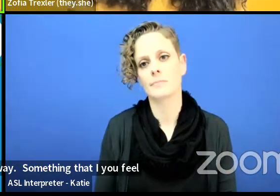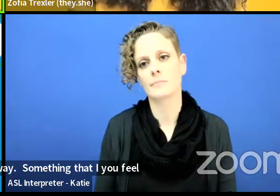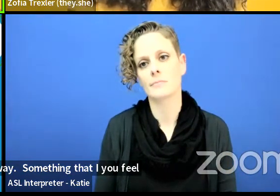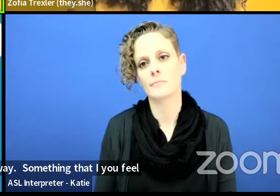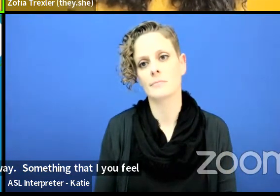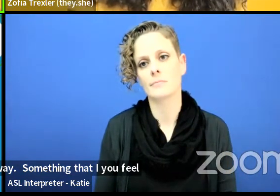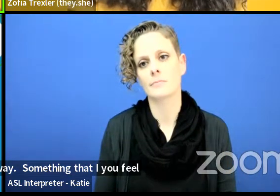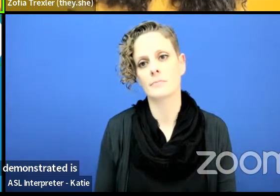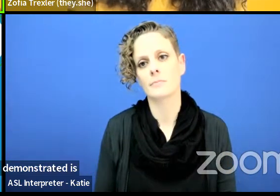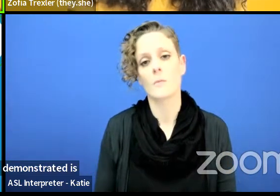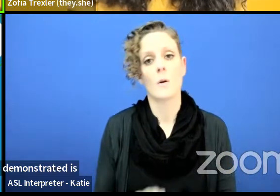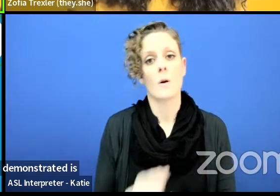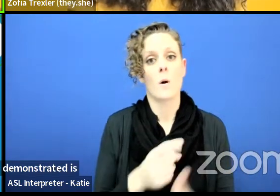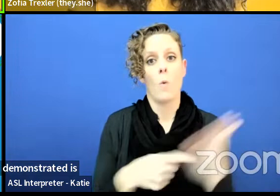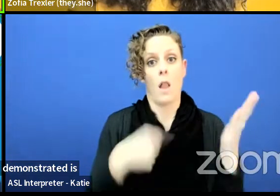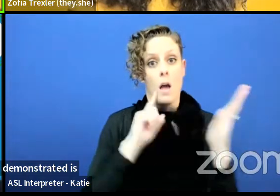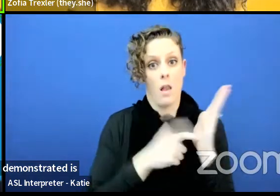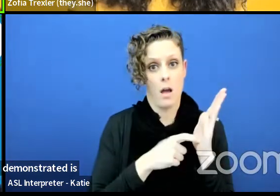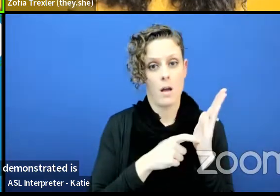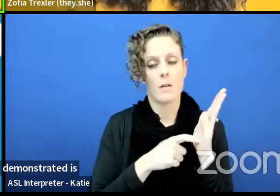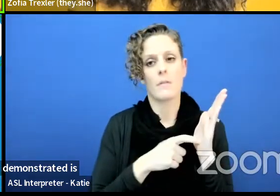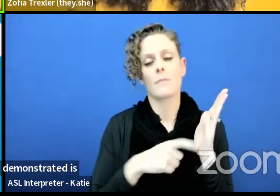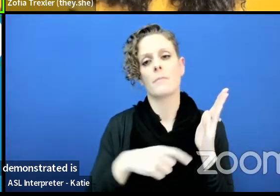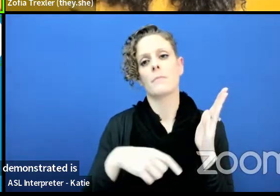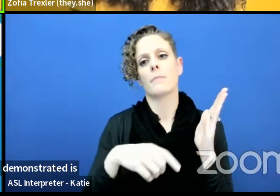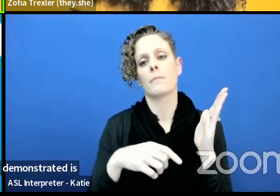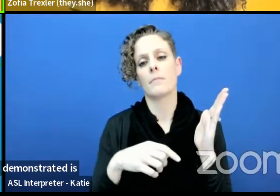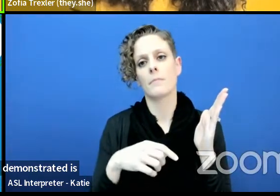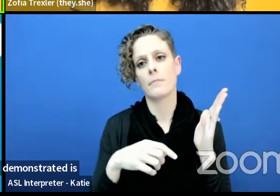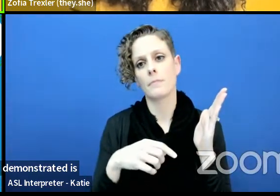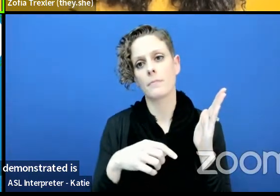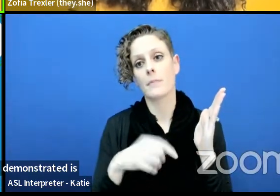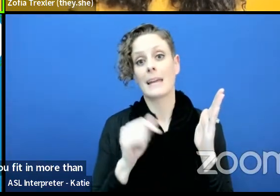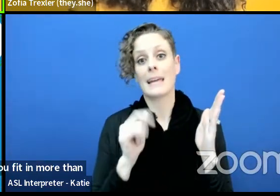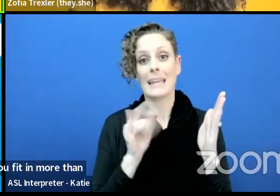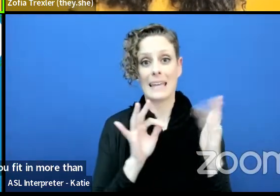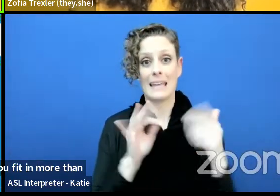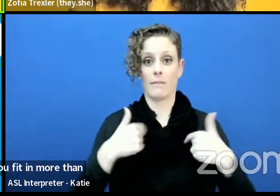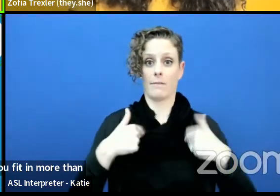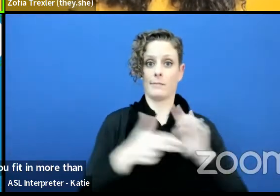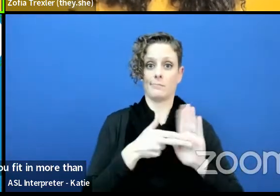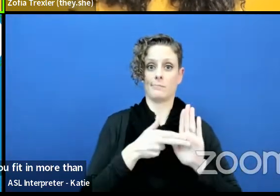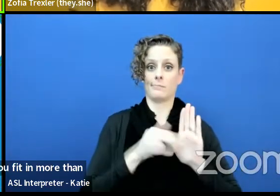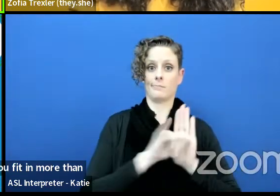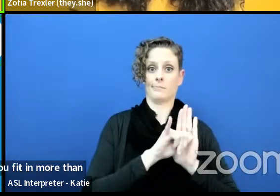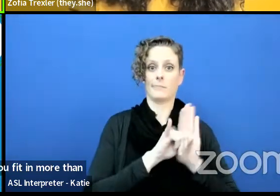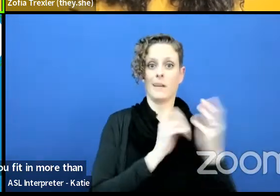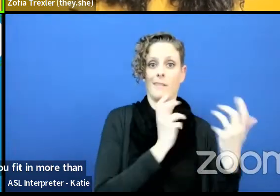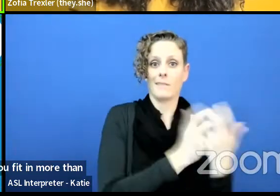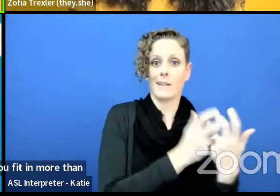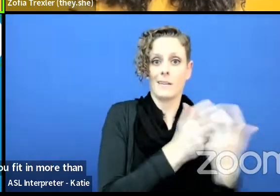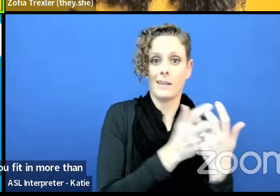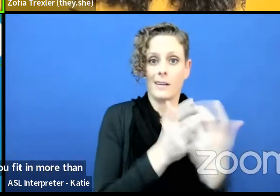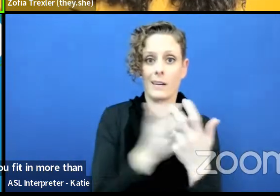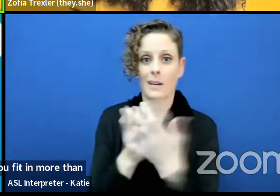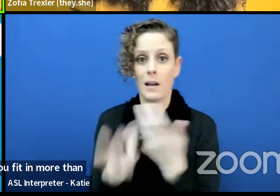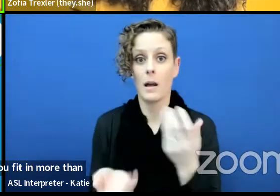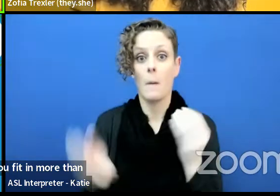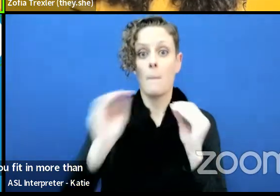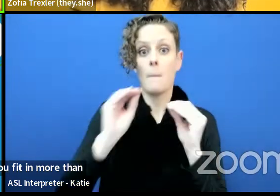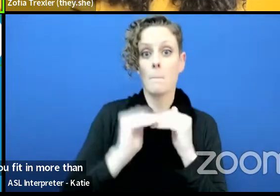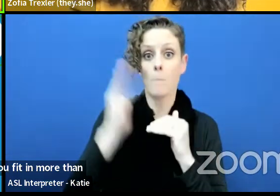more you fit in more than one categories, more so more than one group,